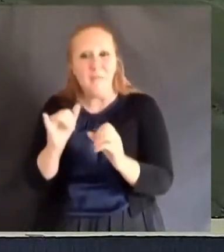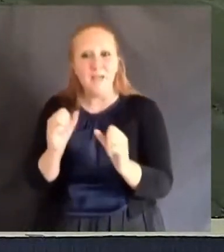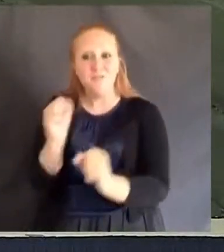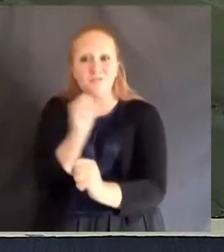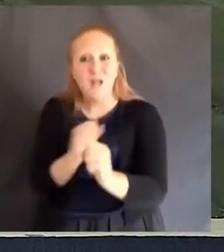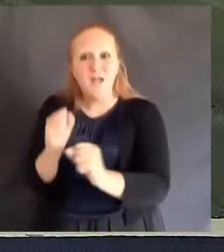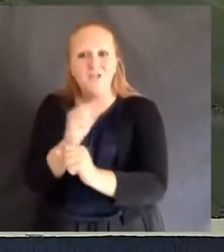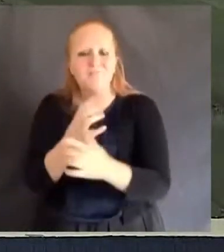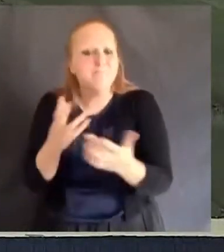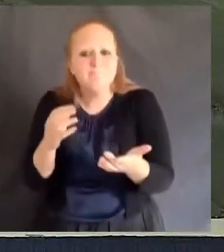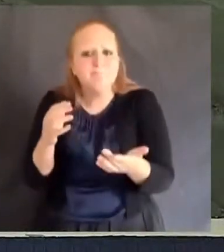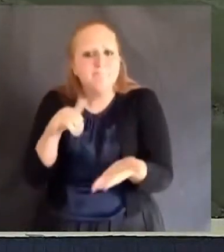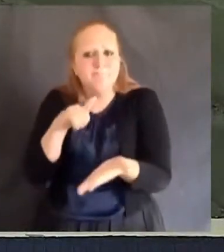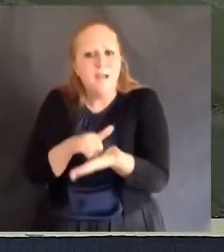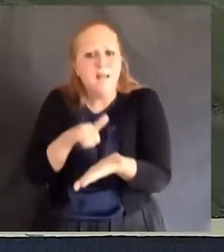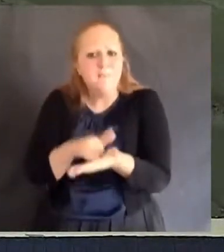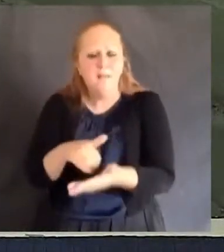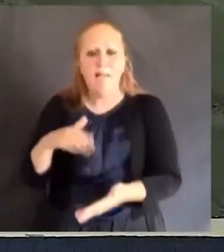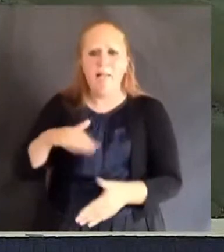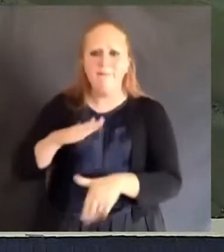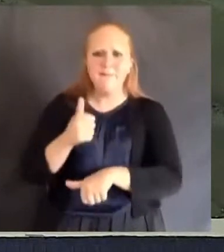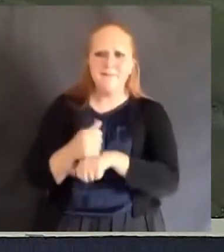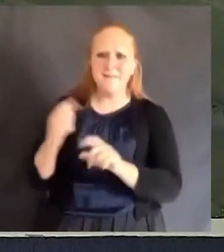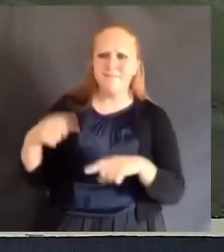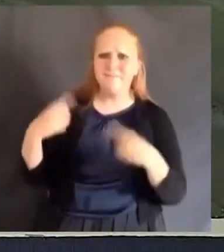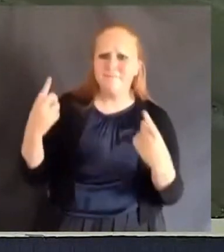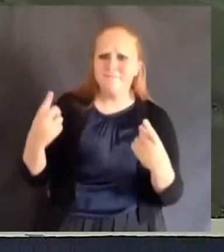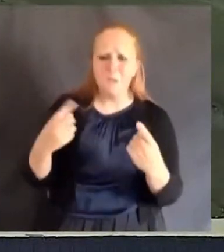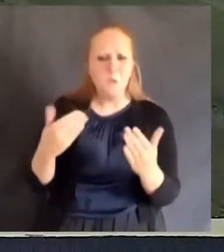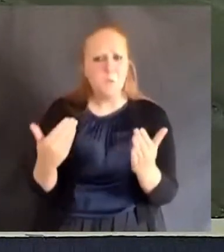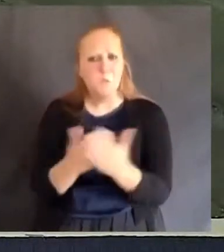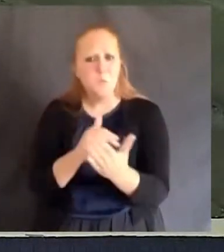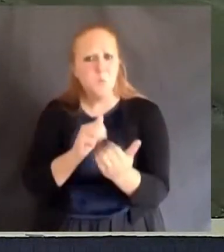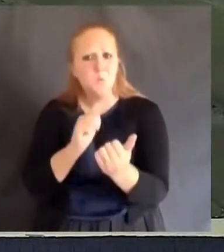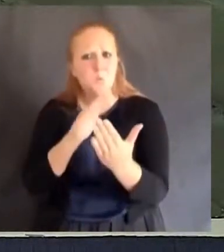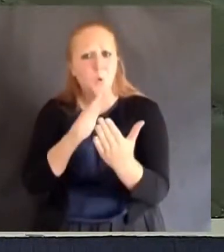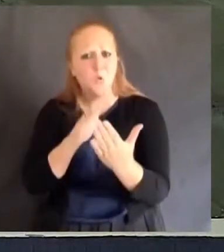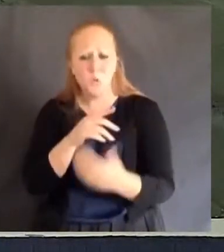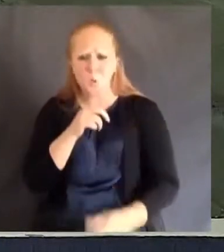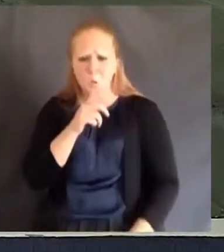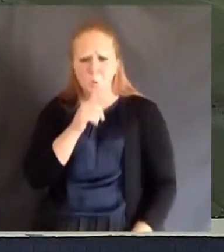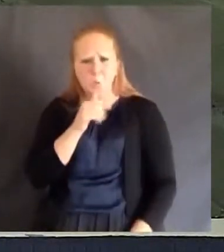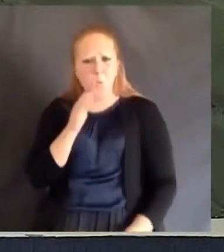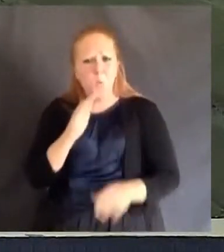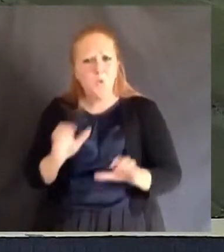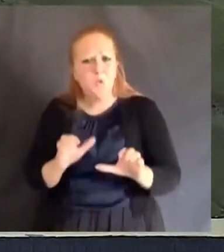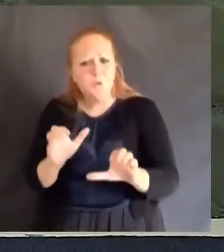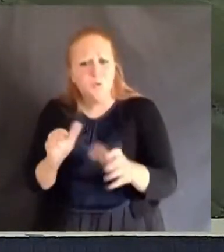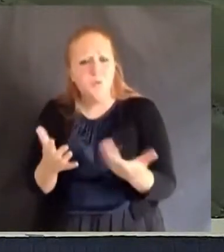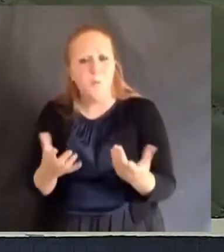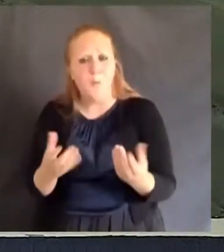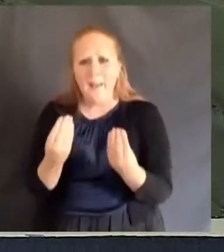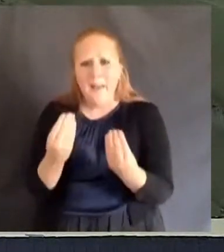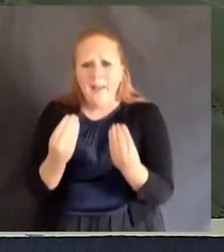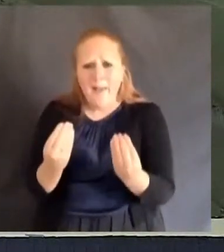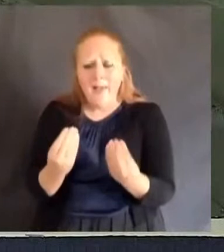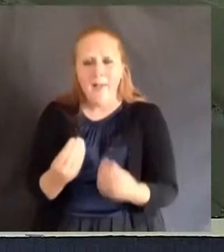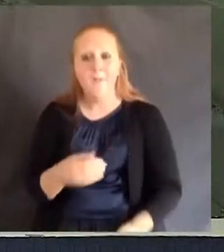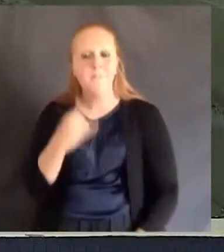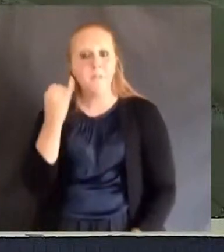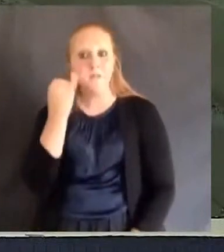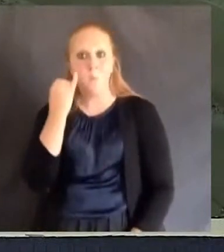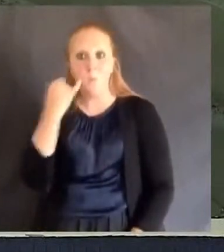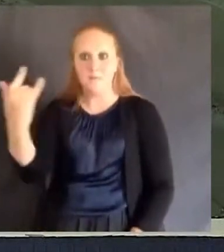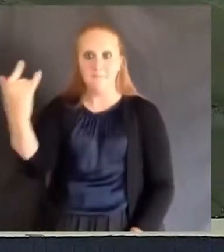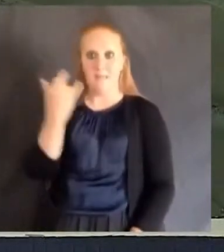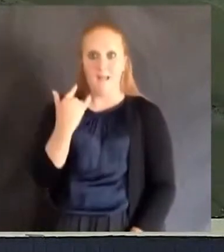a whole new world. And who's going to do that? And do you do it as they get on the plane? Do you get it when they come off the plane?